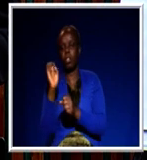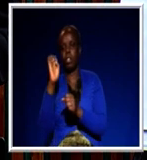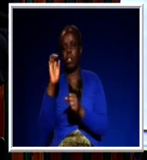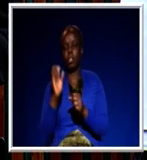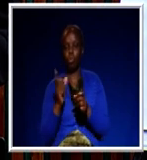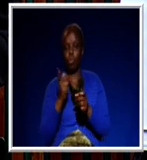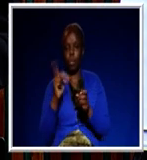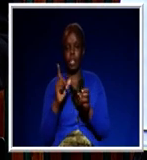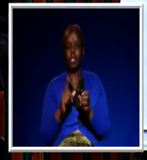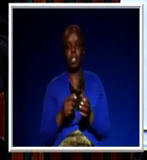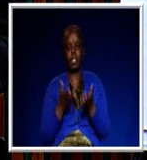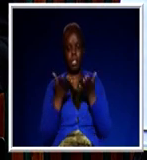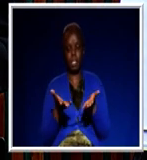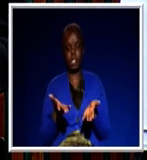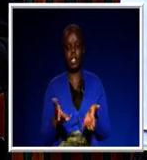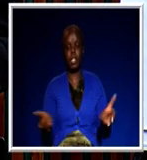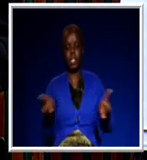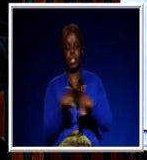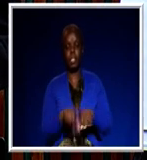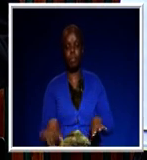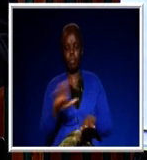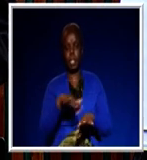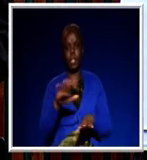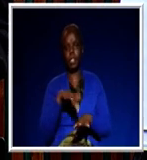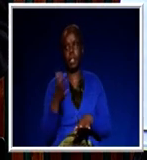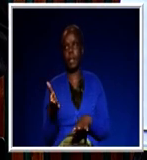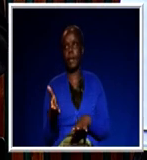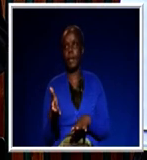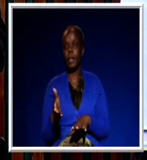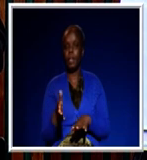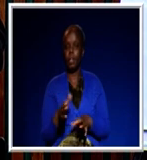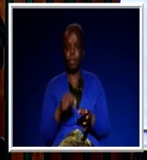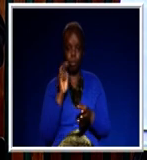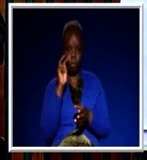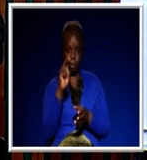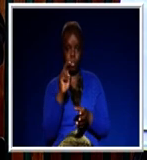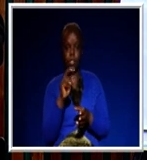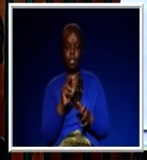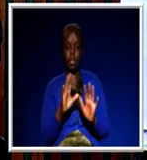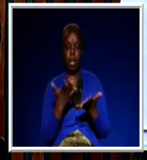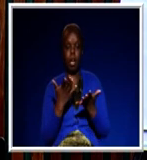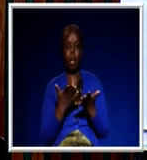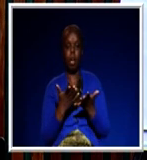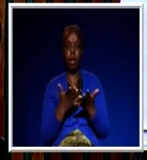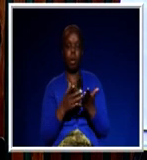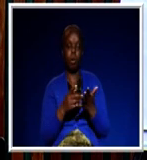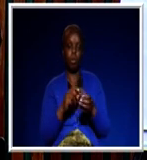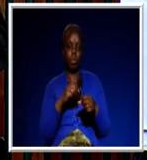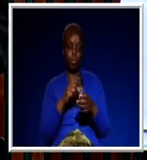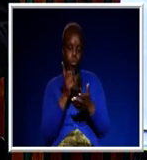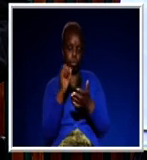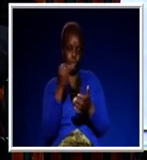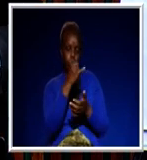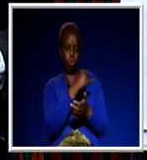the object? It is still at the same position. We are going to see how to plot that.